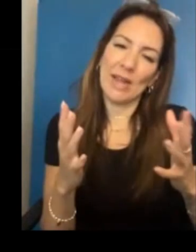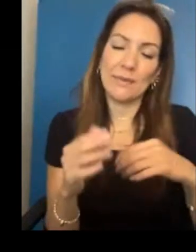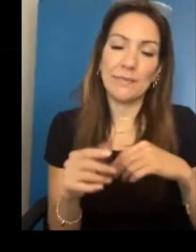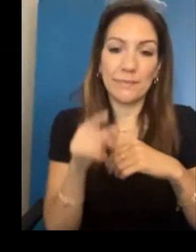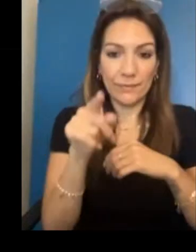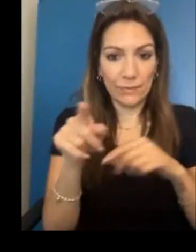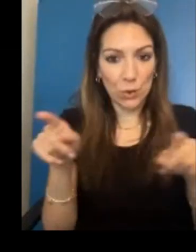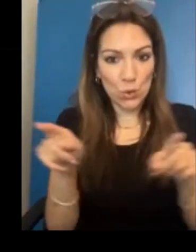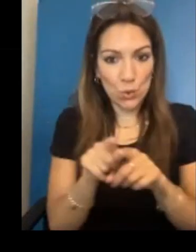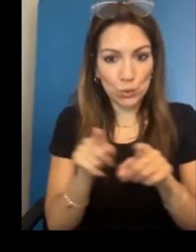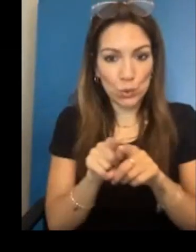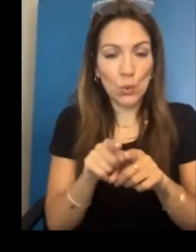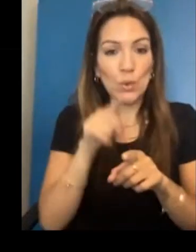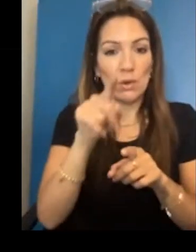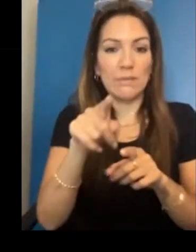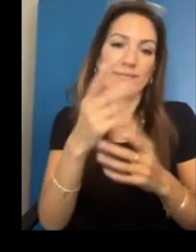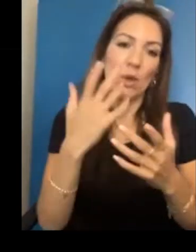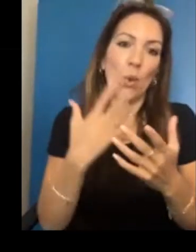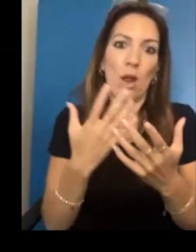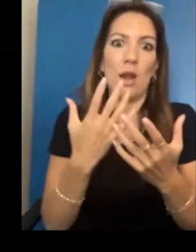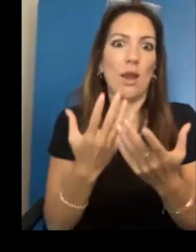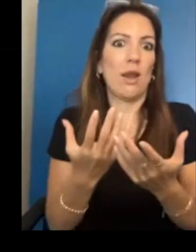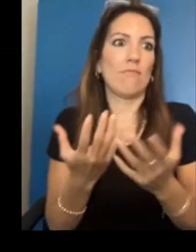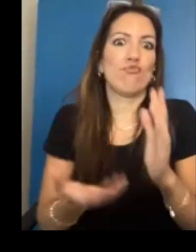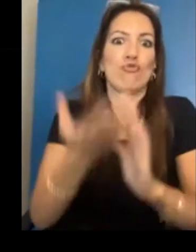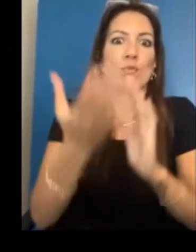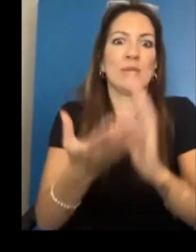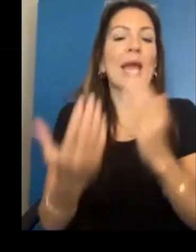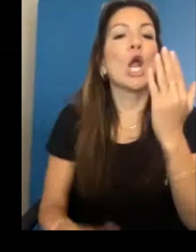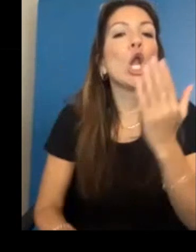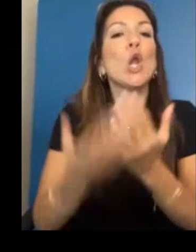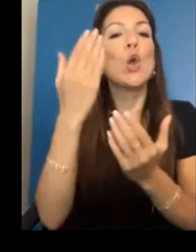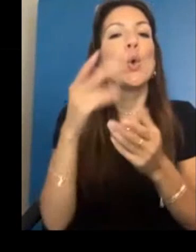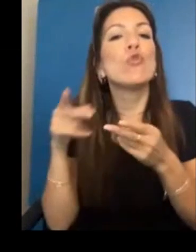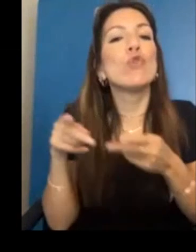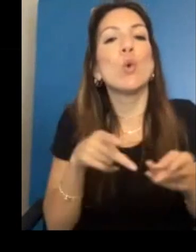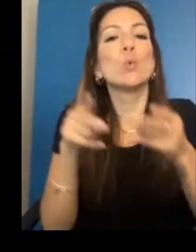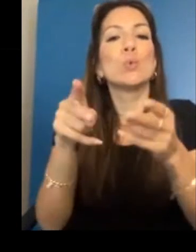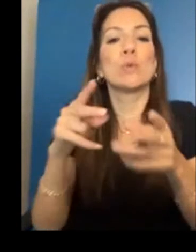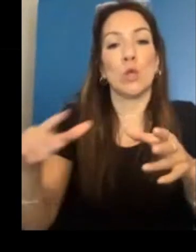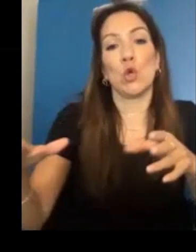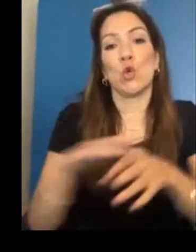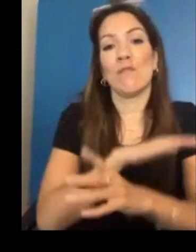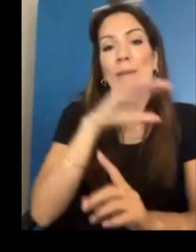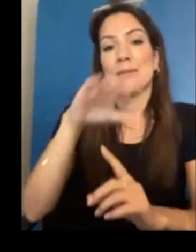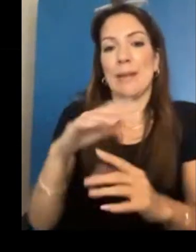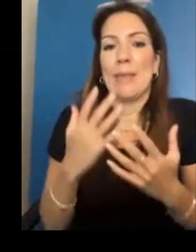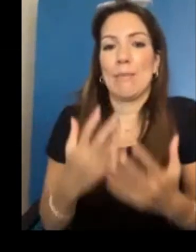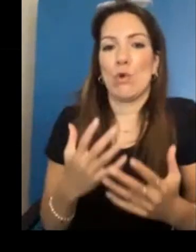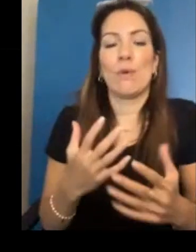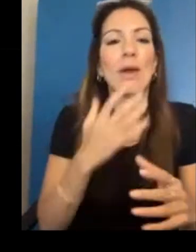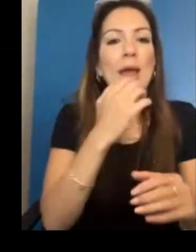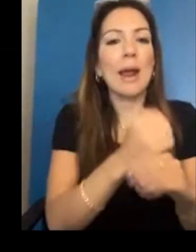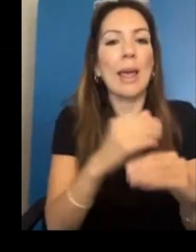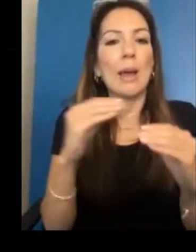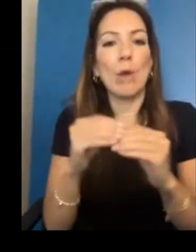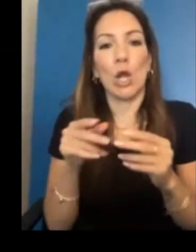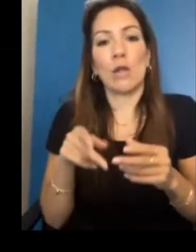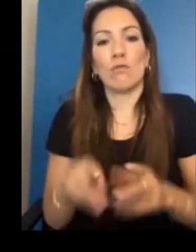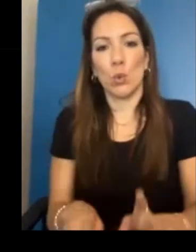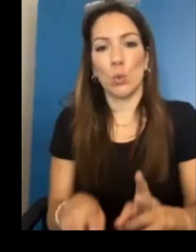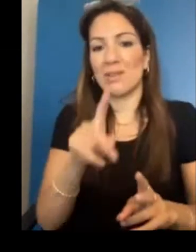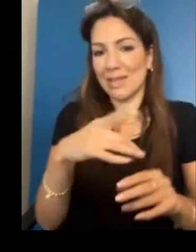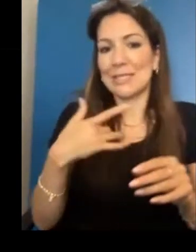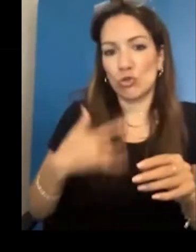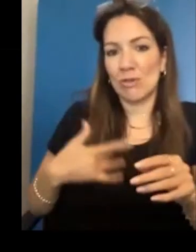Also, we wanted to flag that we're going to have some new roads going in that are going to cover the site at the minute. Glen Burnie Road is the address that covers